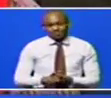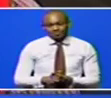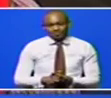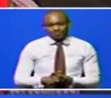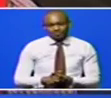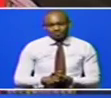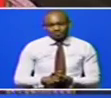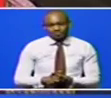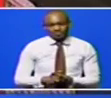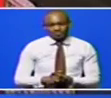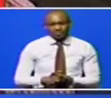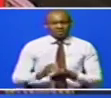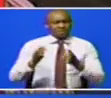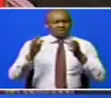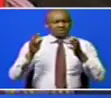The bigger